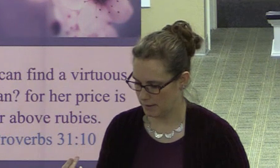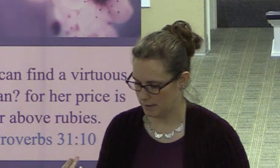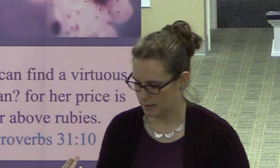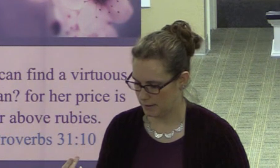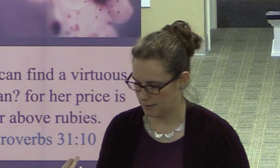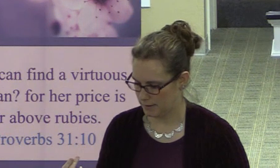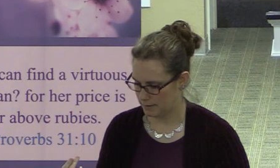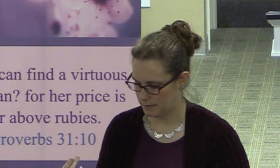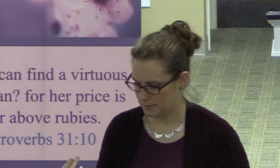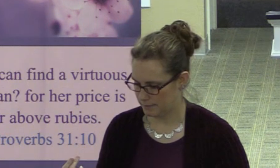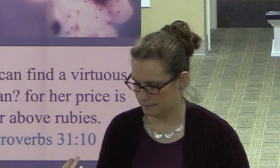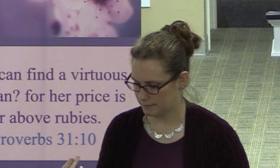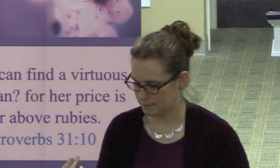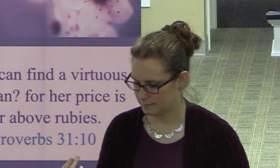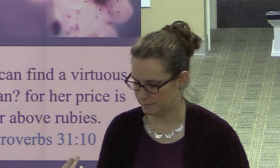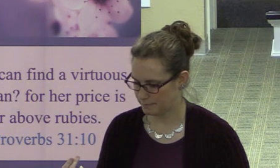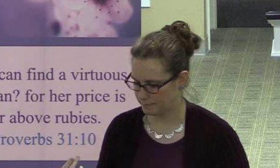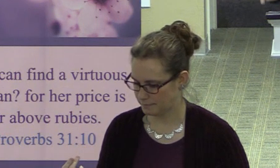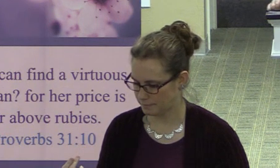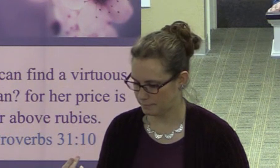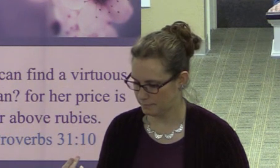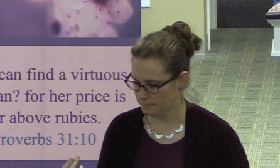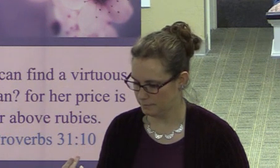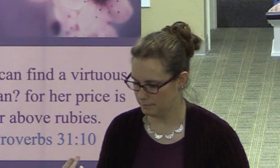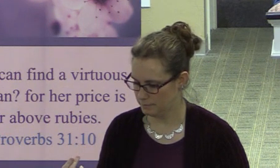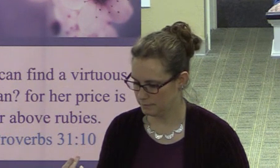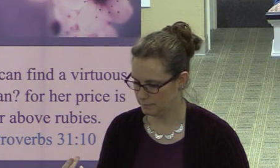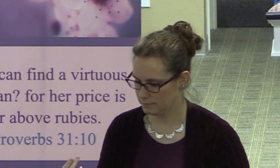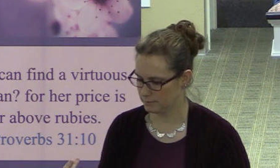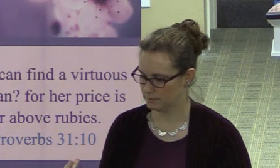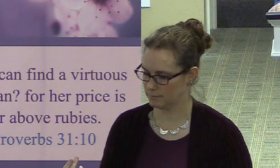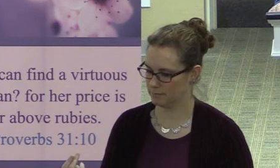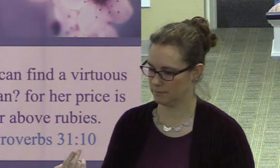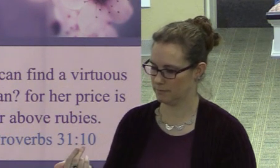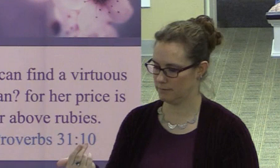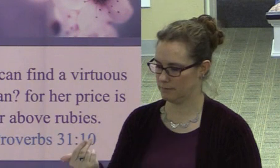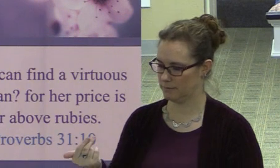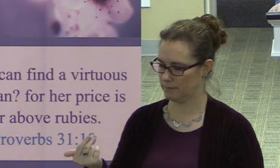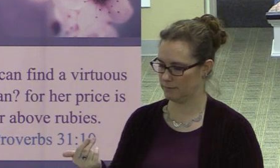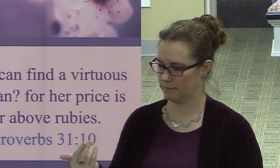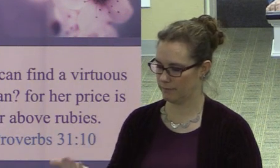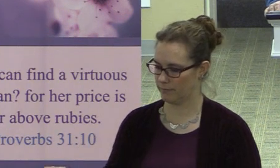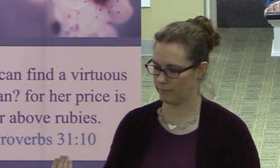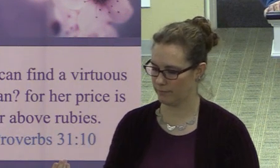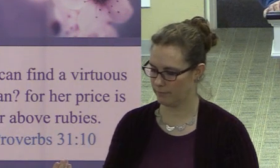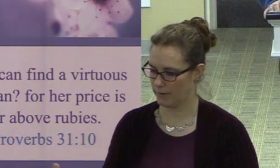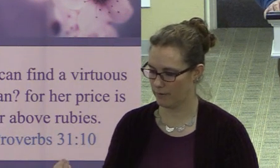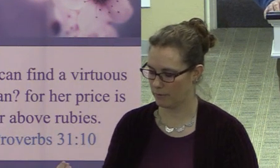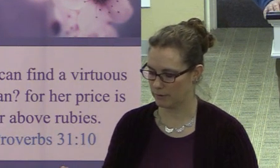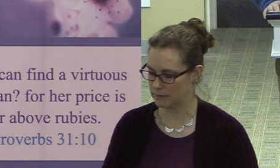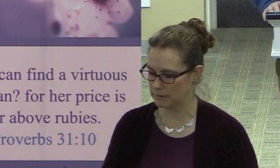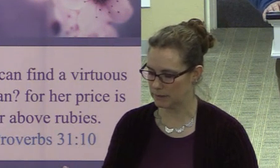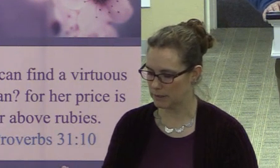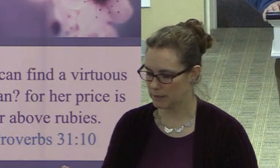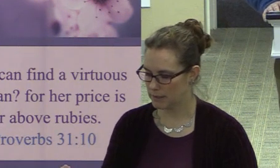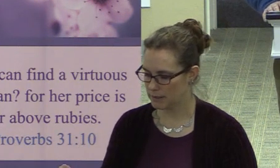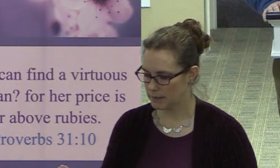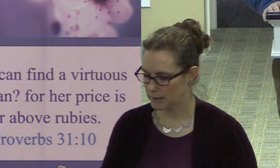them again no more forever. The